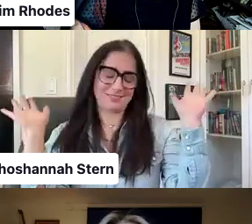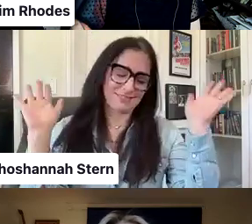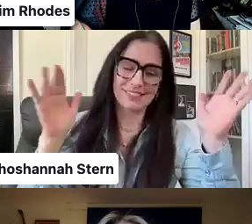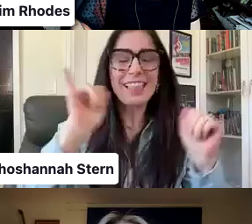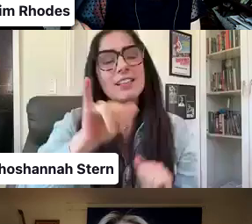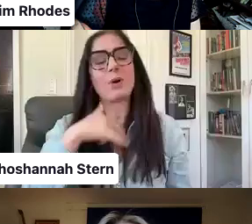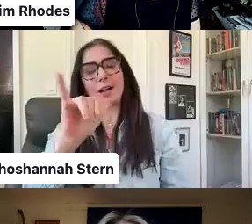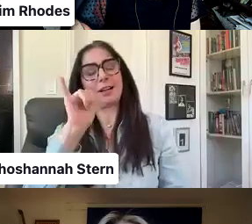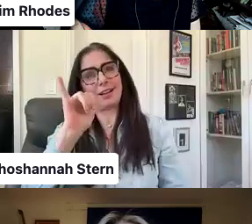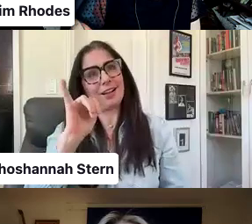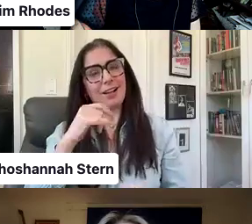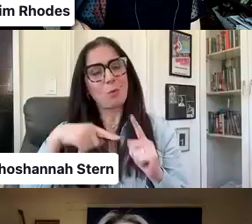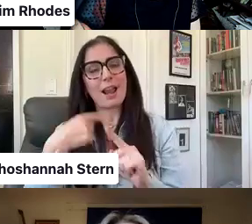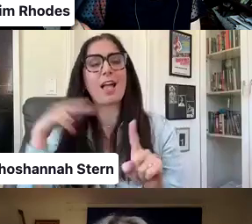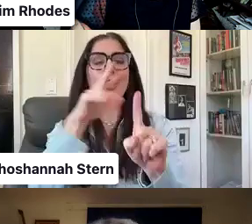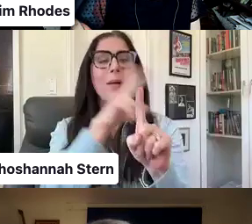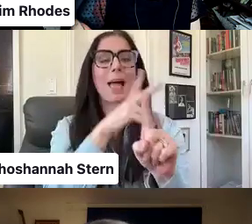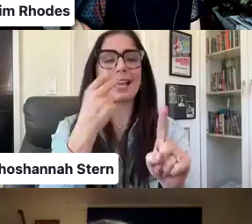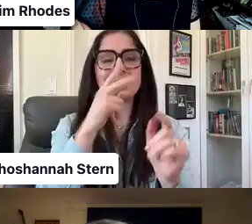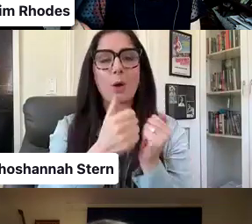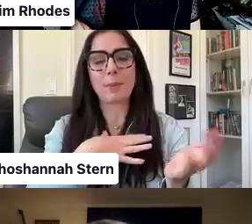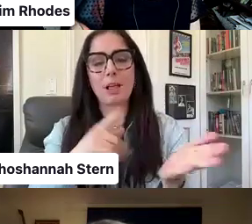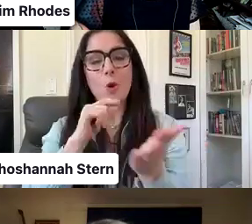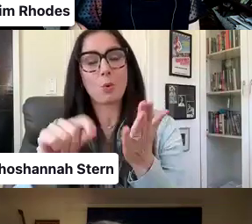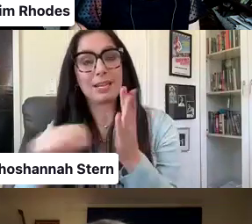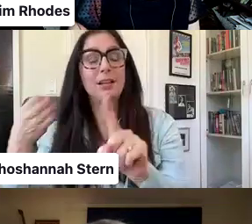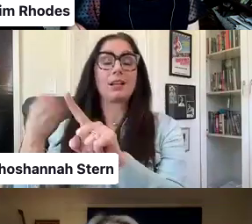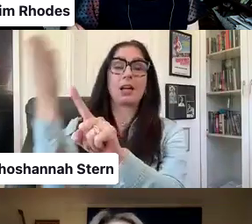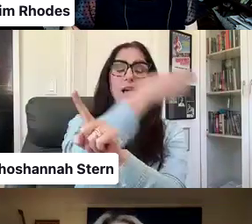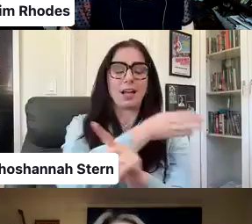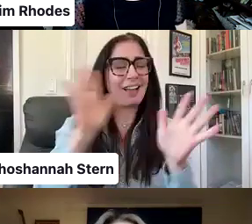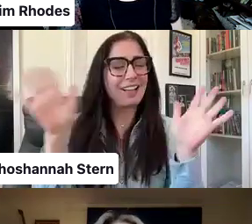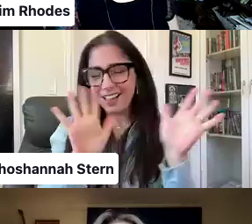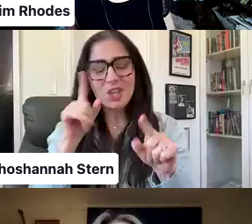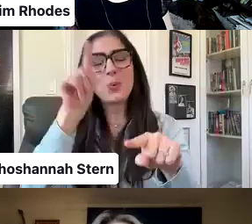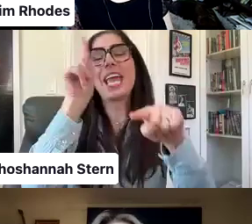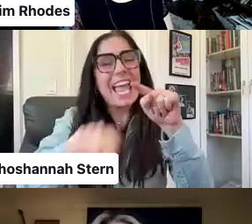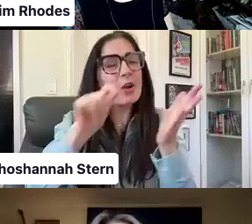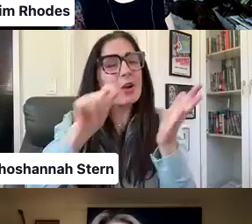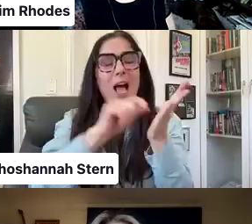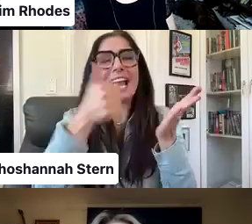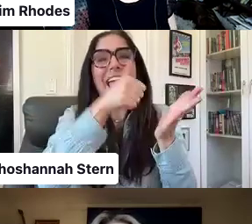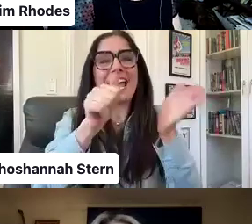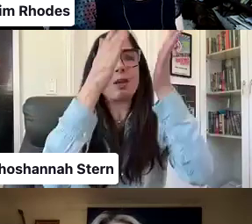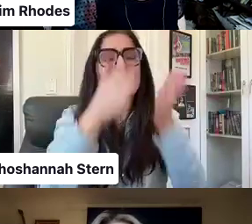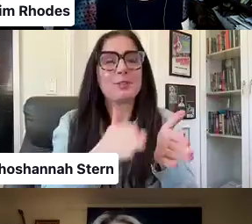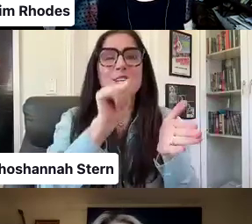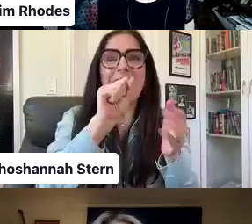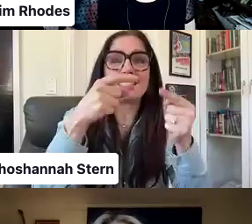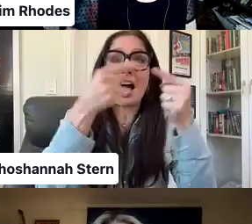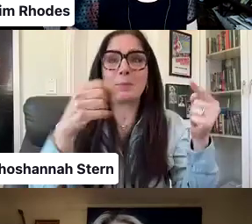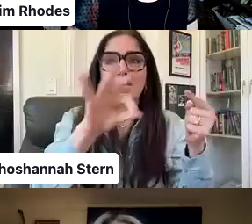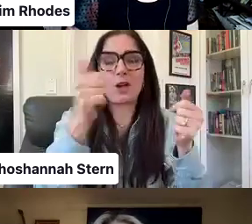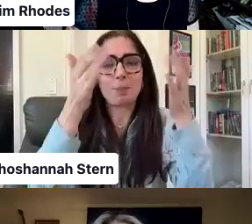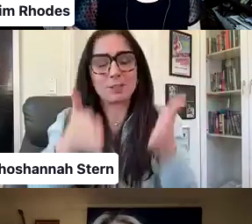And yeah, I mean, but those are the things that I'm thinking about. When I look back and I see how female characters were written back in the day, it's like you